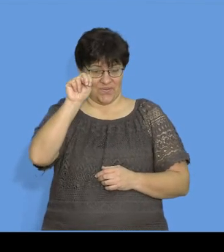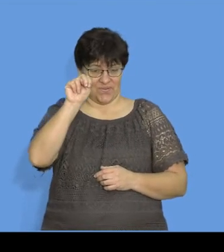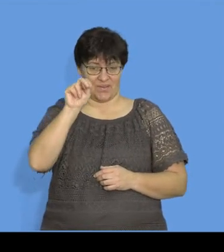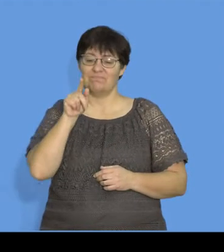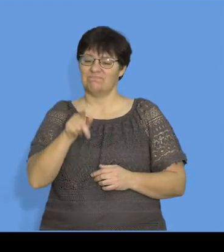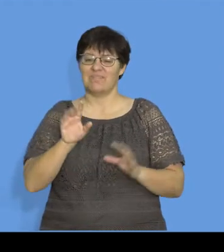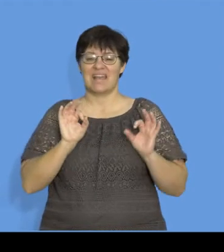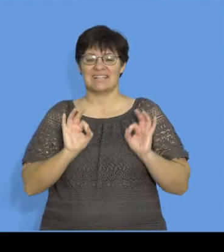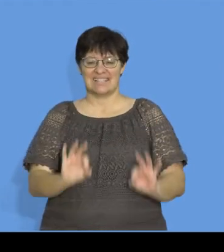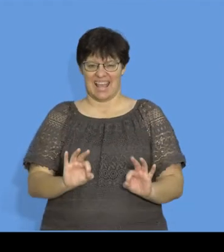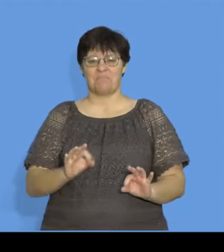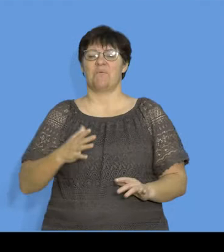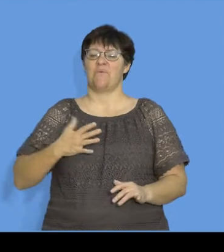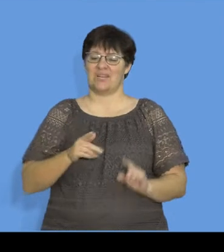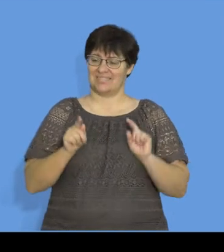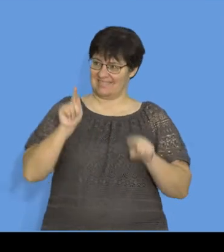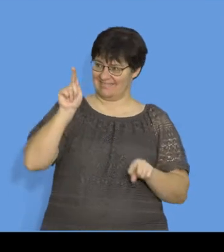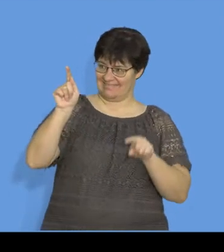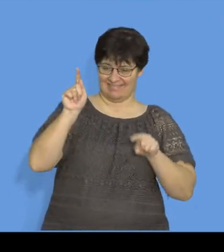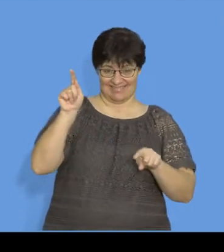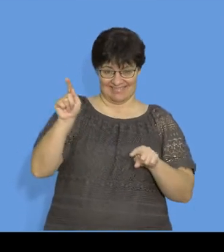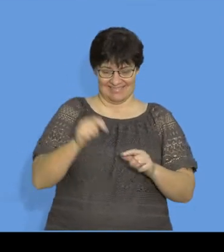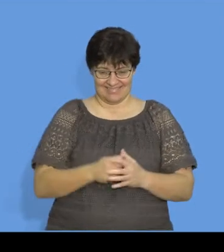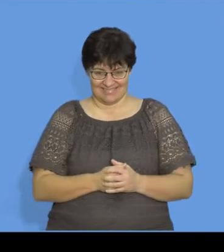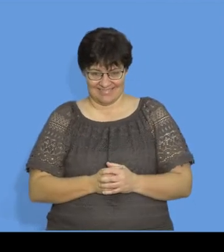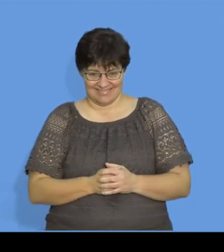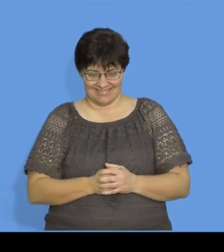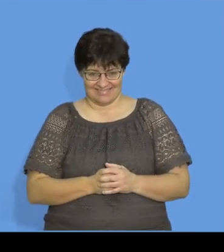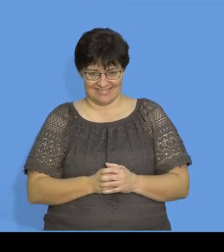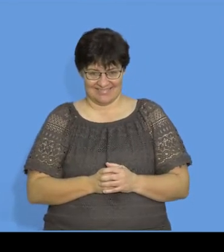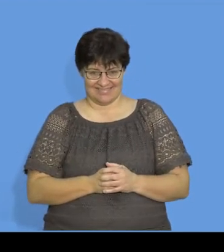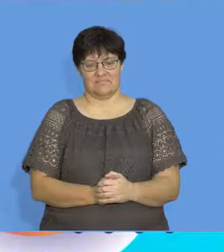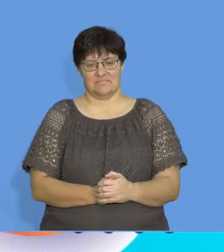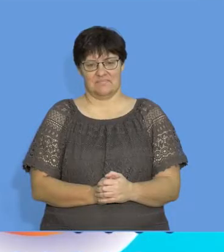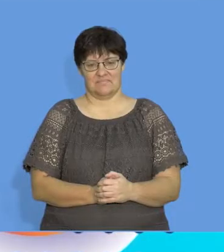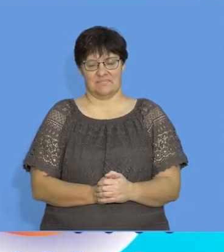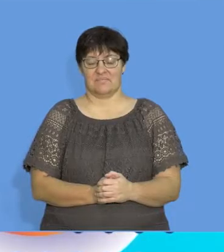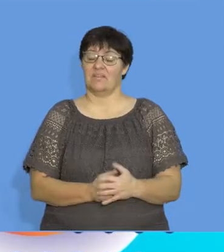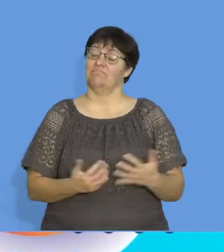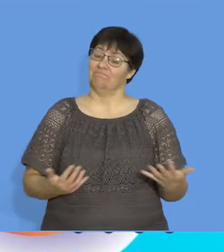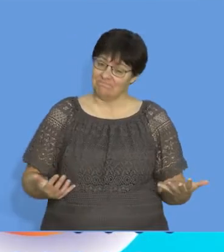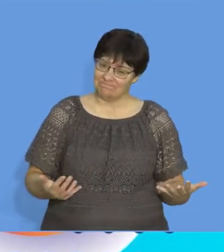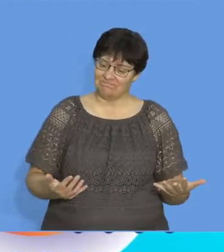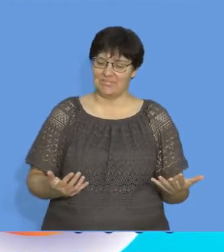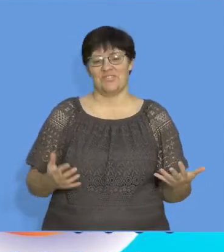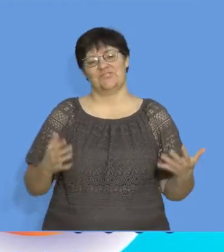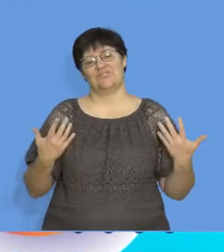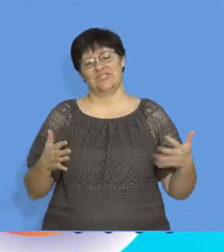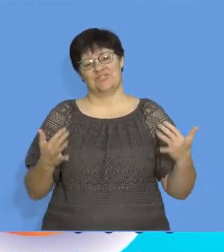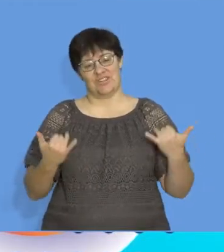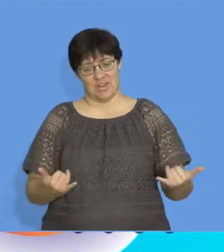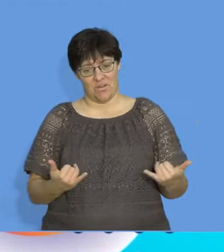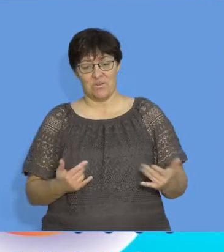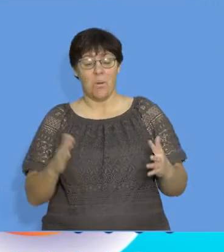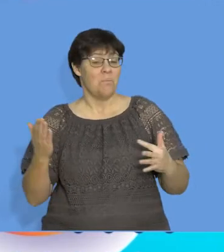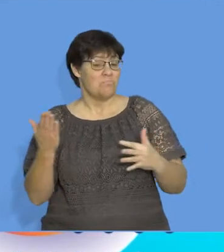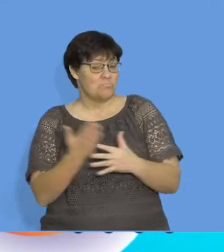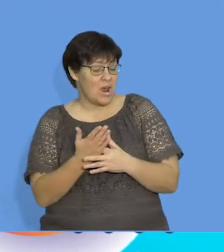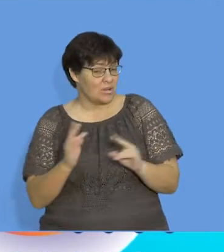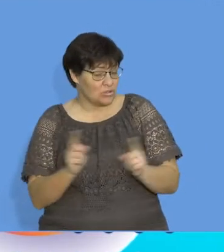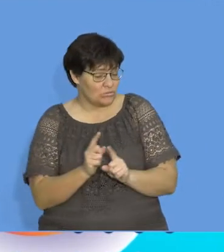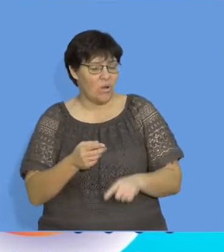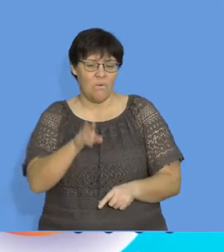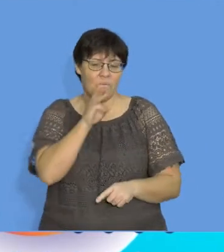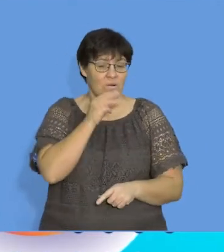that's exactly what I got when I worked out the gradient. Well, that's all for now, guys. It's time for a short break. Go get